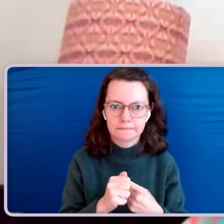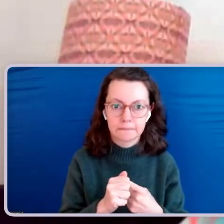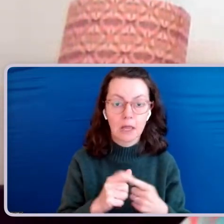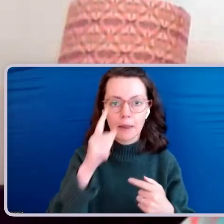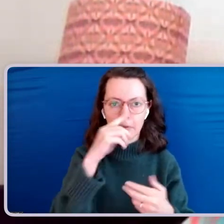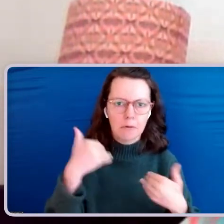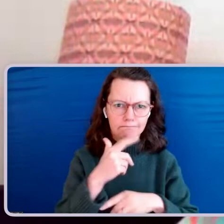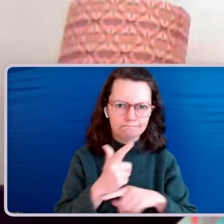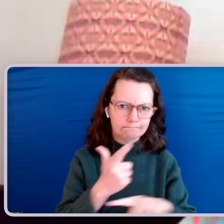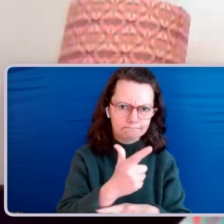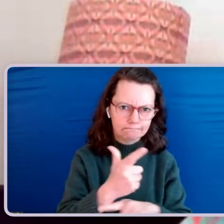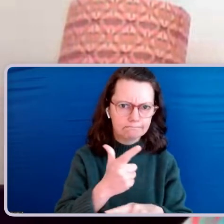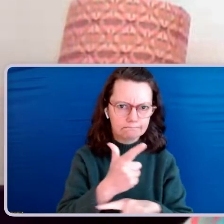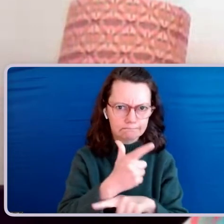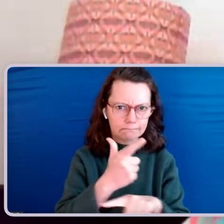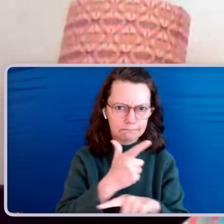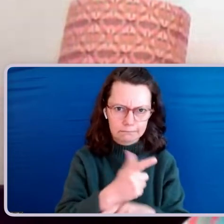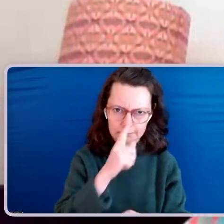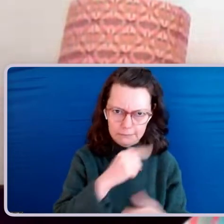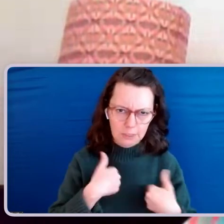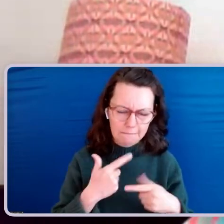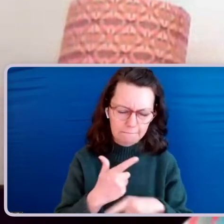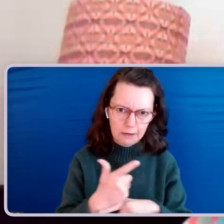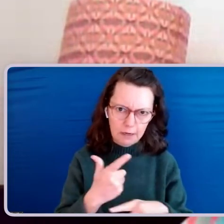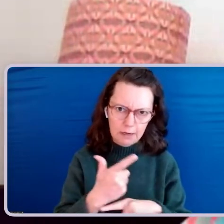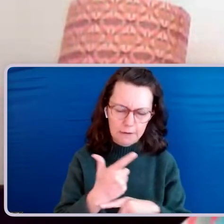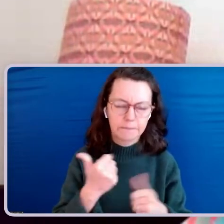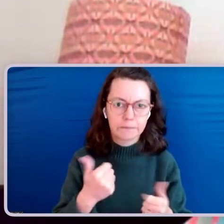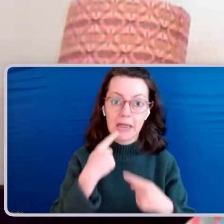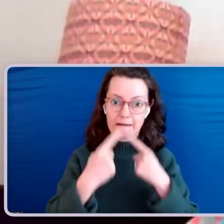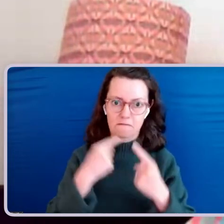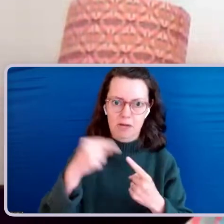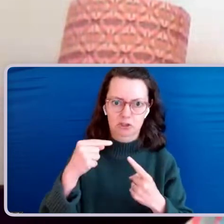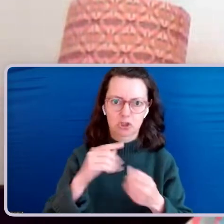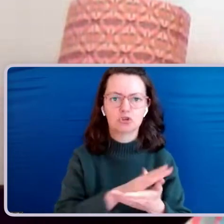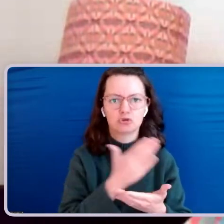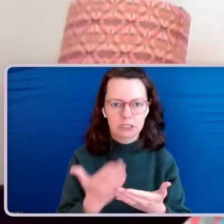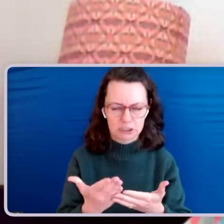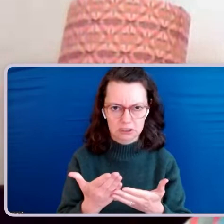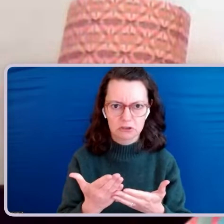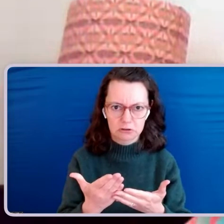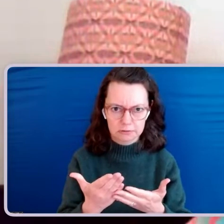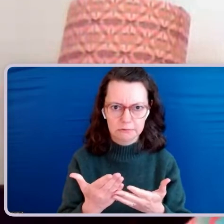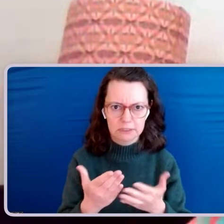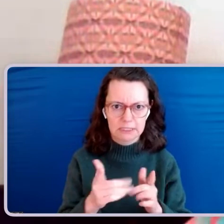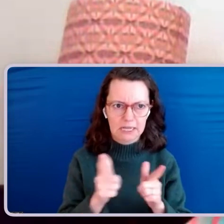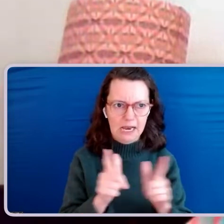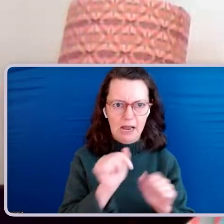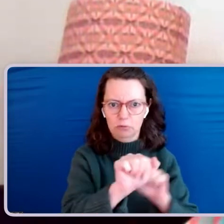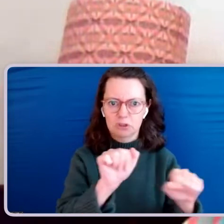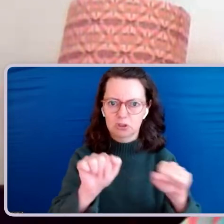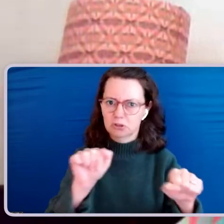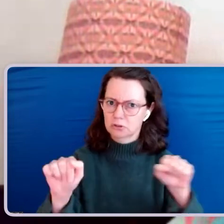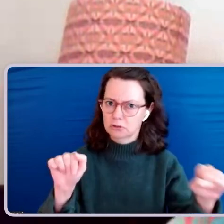communities is having that information translated into the first languages of the people of